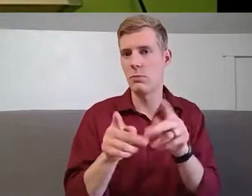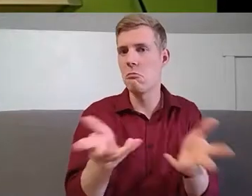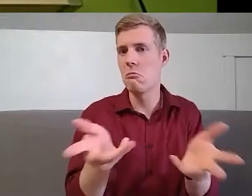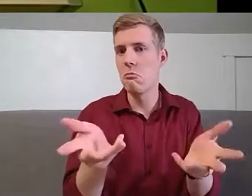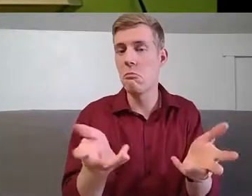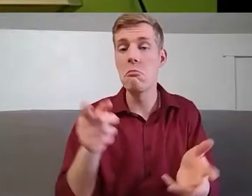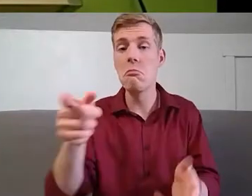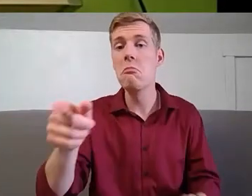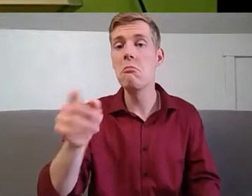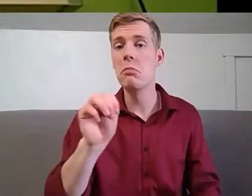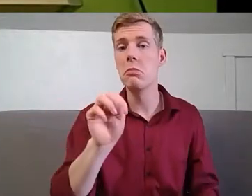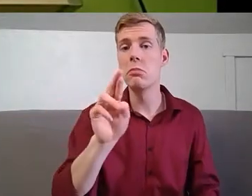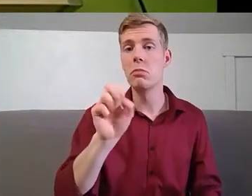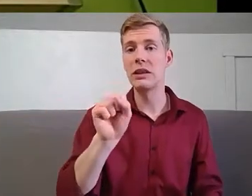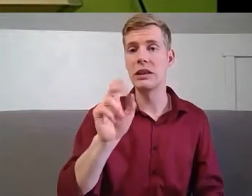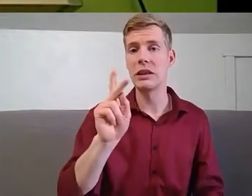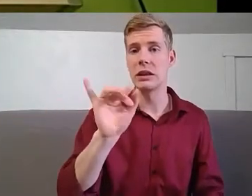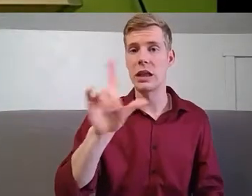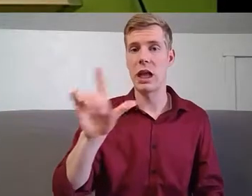Miss Kyle?